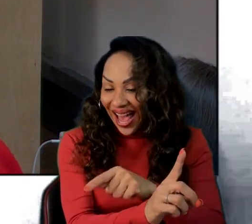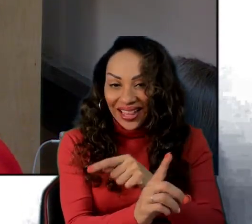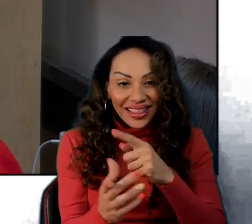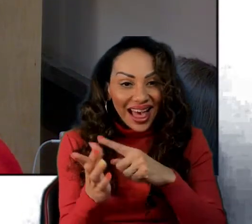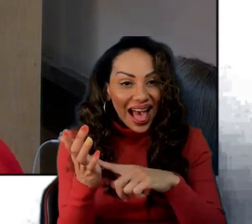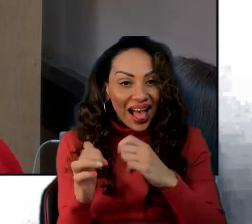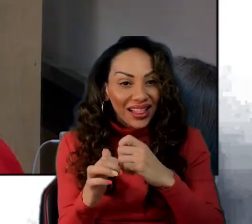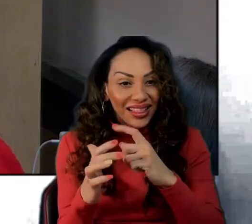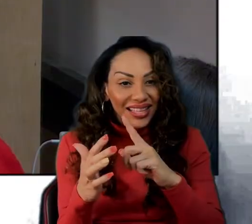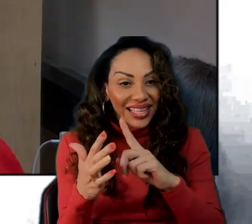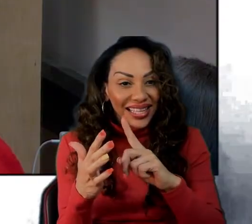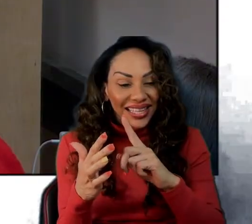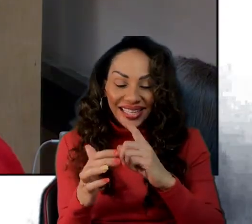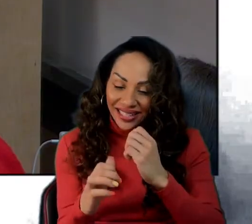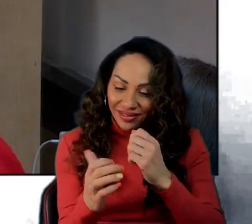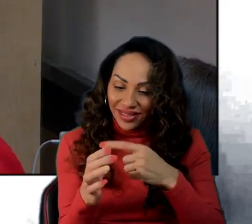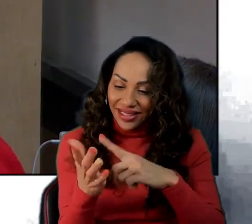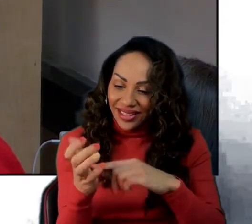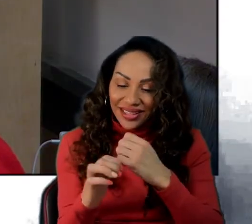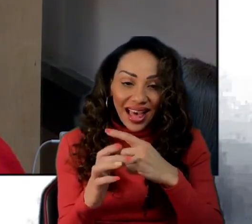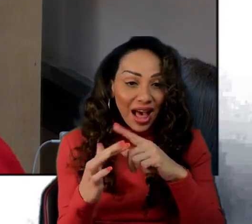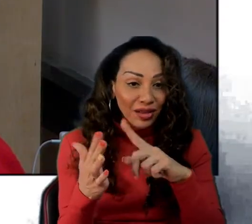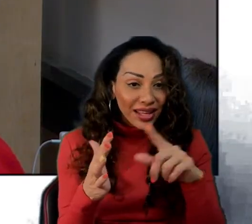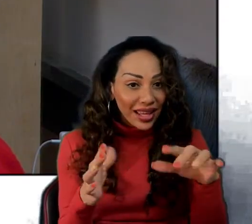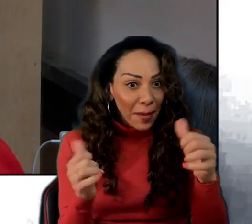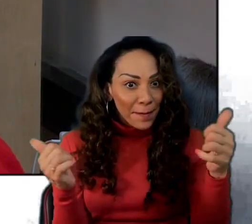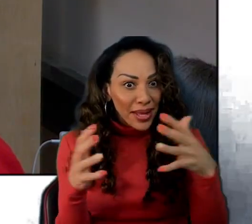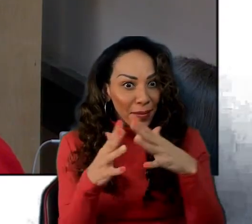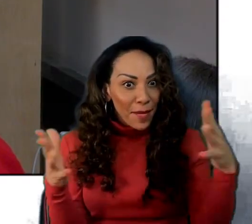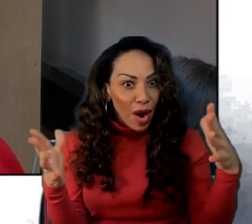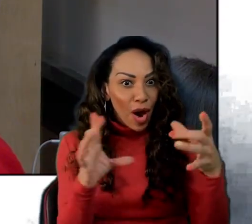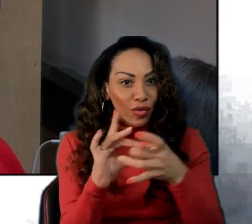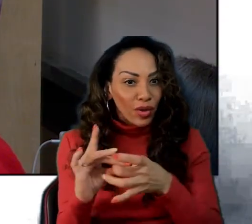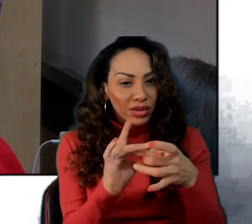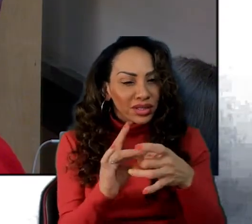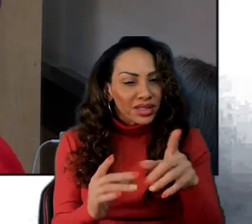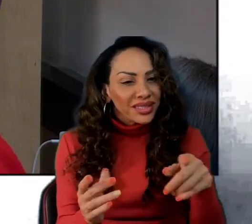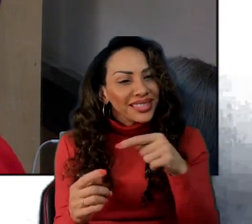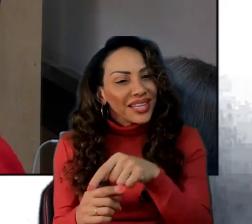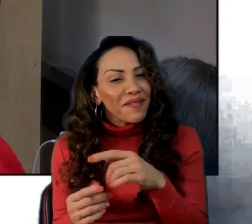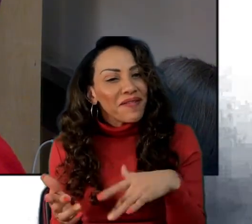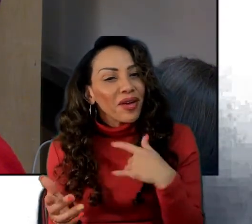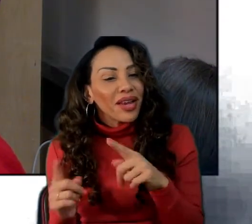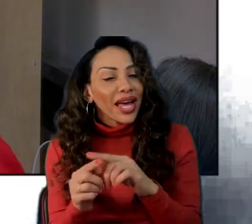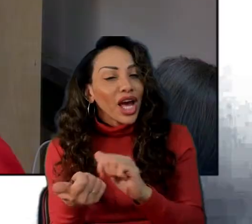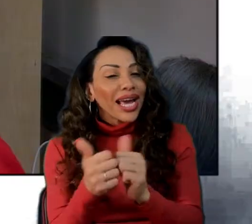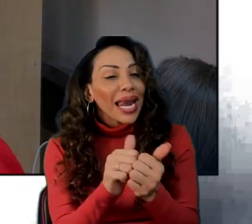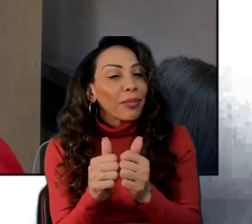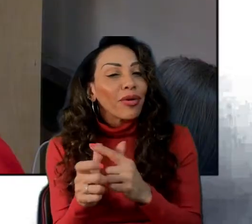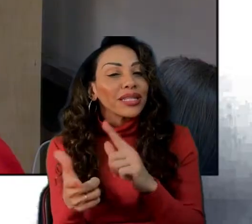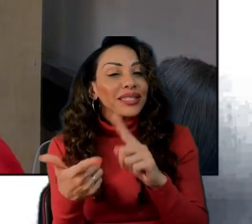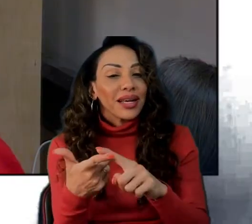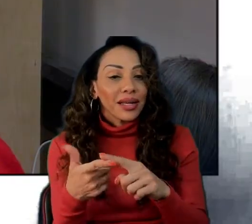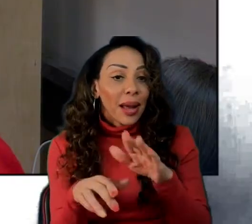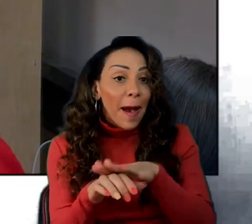she's wondering what that felt like. Did the algae feel like a material or a pet or a collaborator or something else?